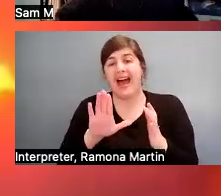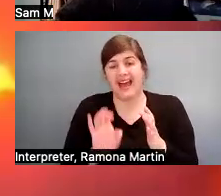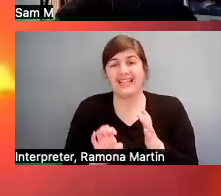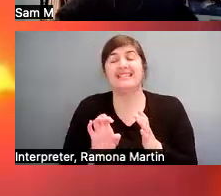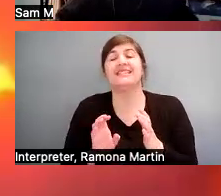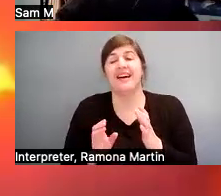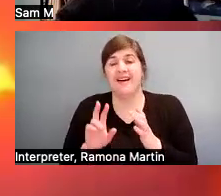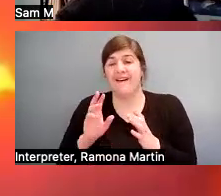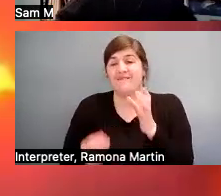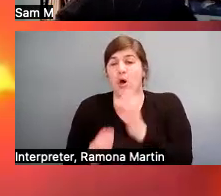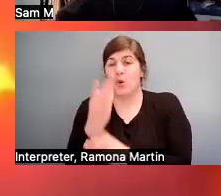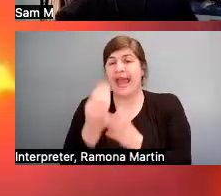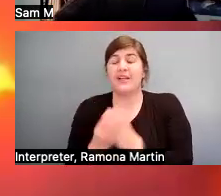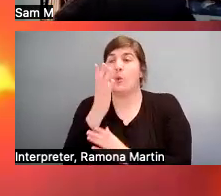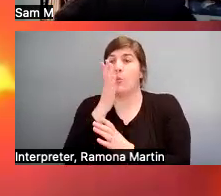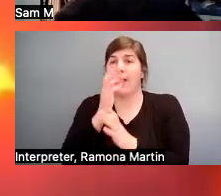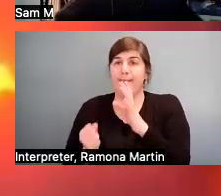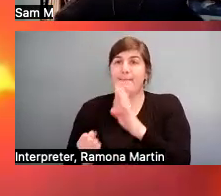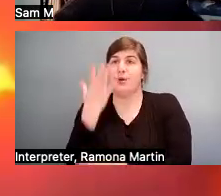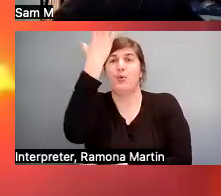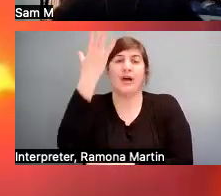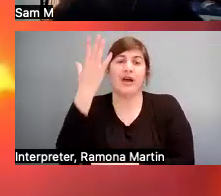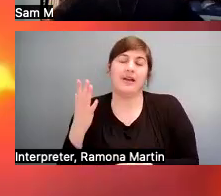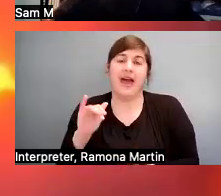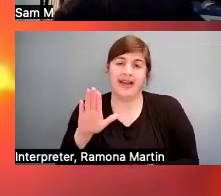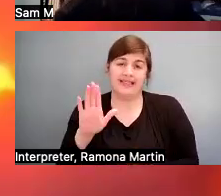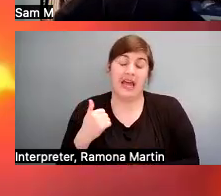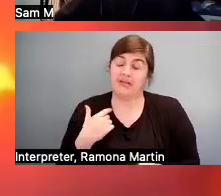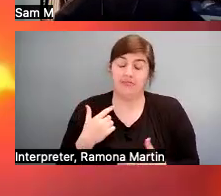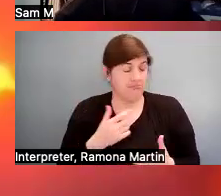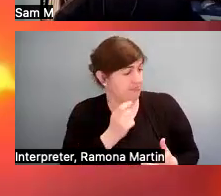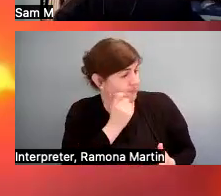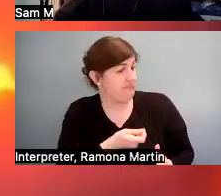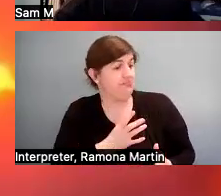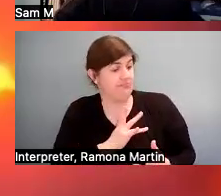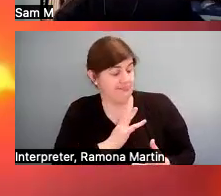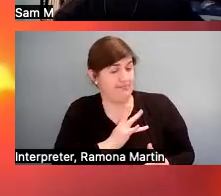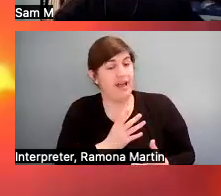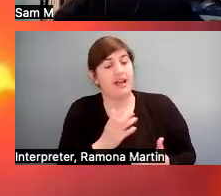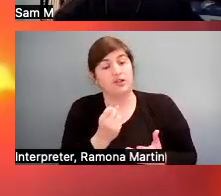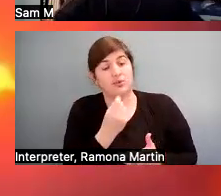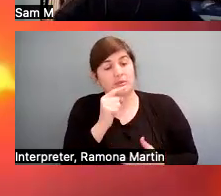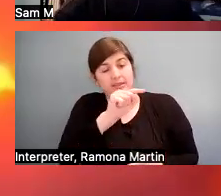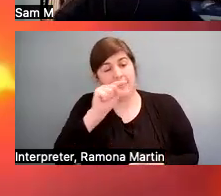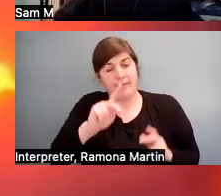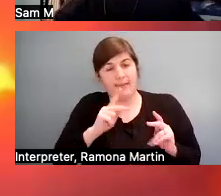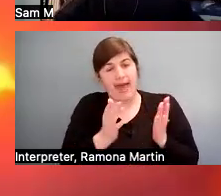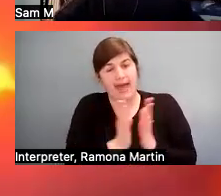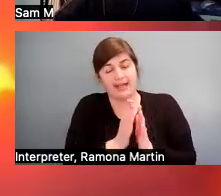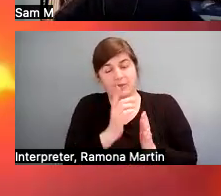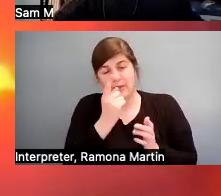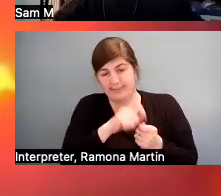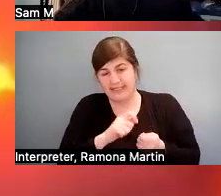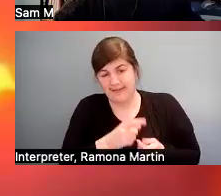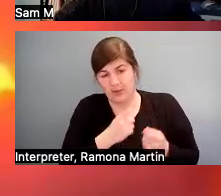cool. It's a Um, cool area of science. I wish I did yeah. more of it myself. Wow, neat. So a couple people asked, what are the specific questions that